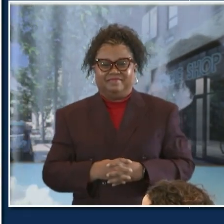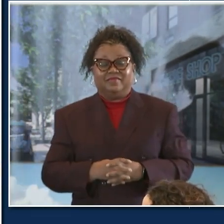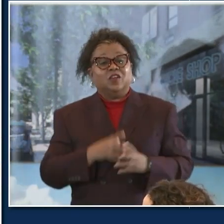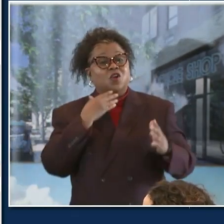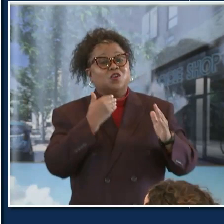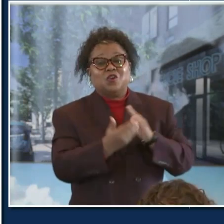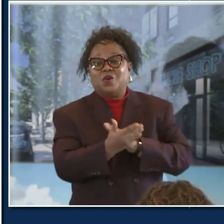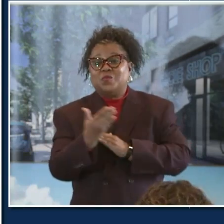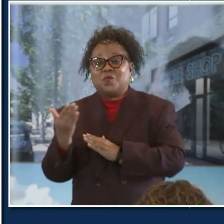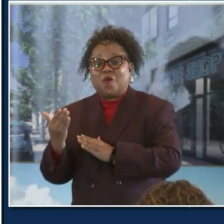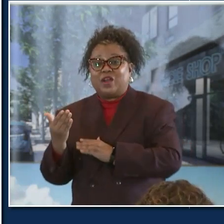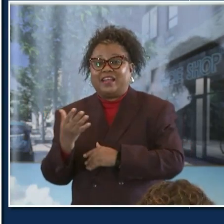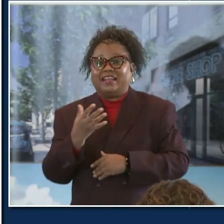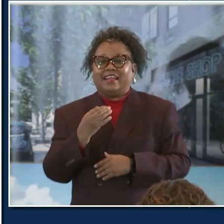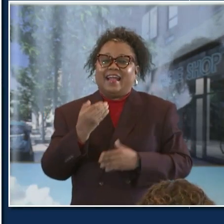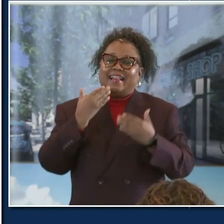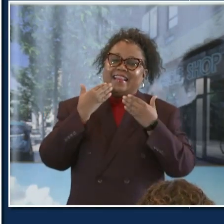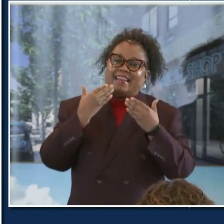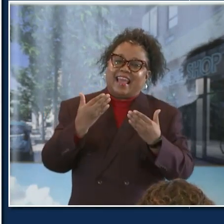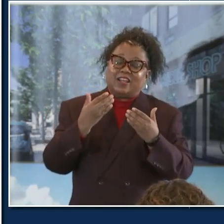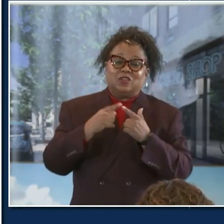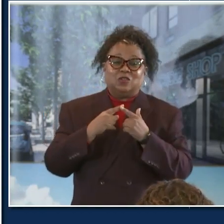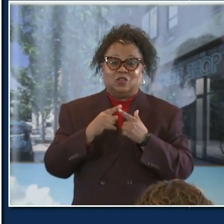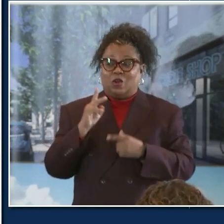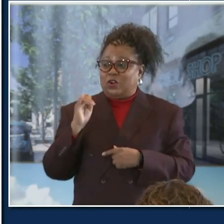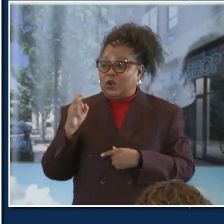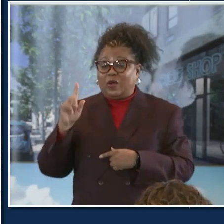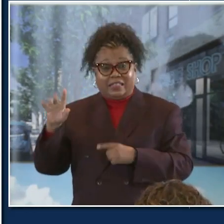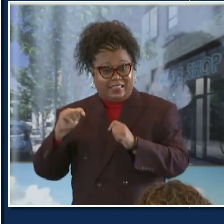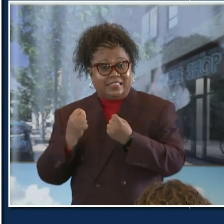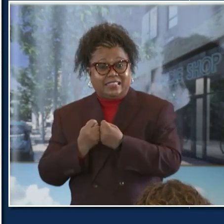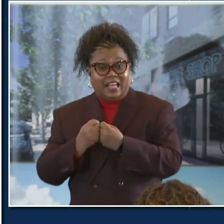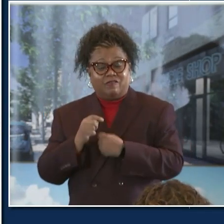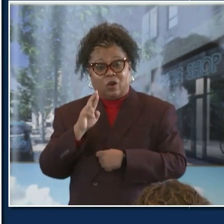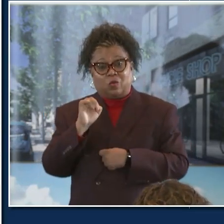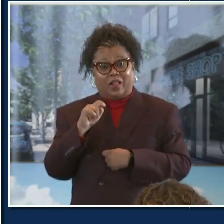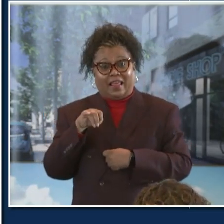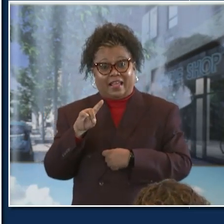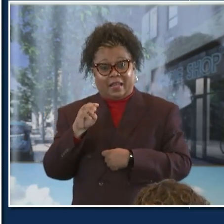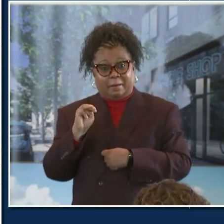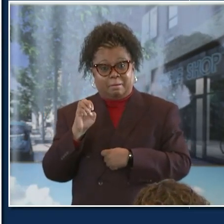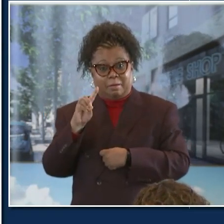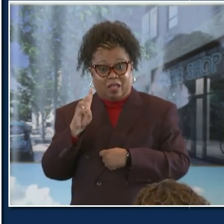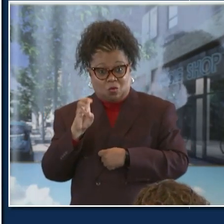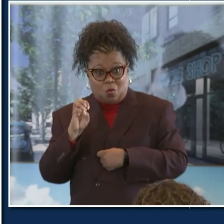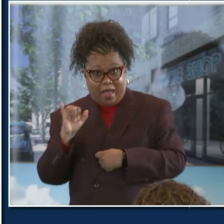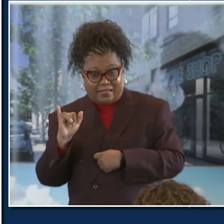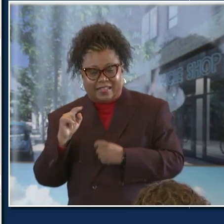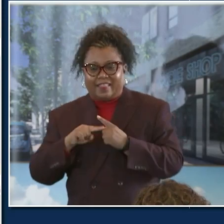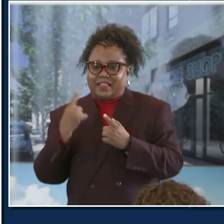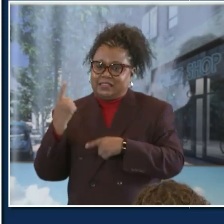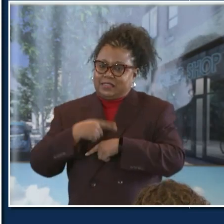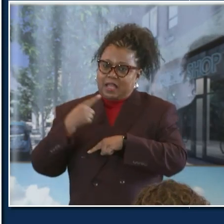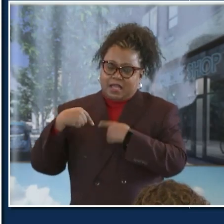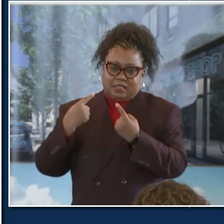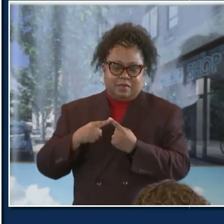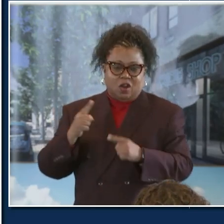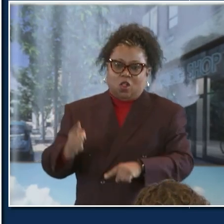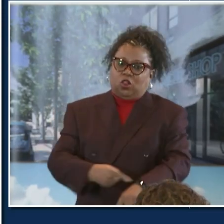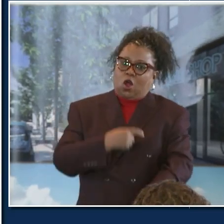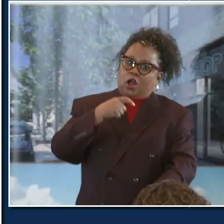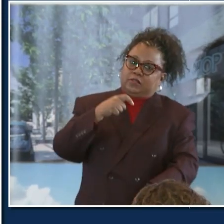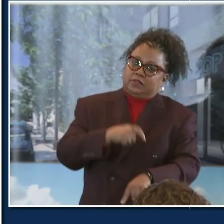Good morning, and thank you to Kurt and his team from Related Midwest. This day has been a long